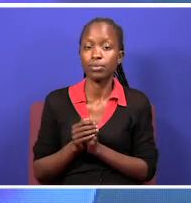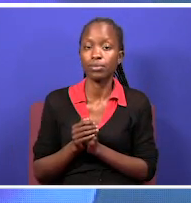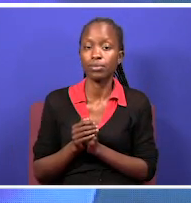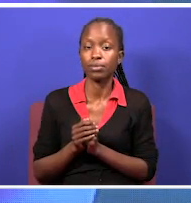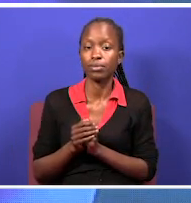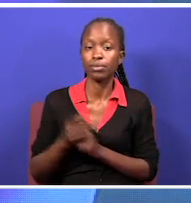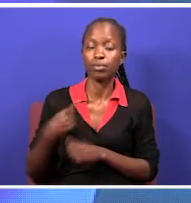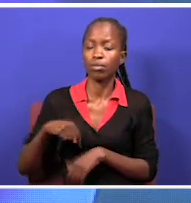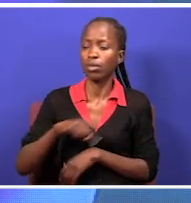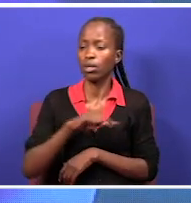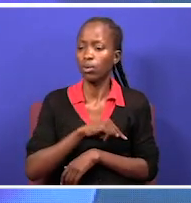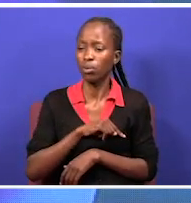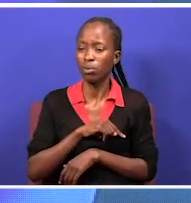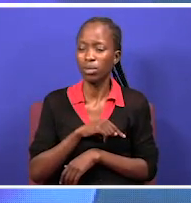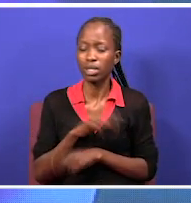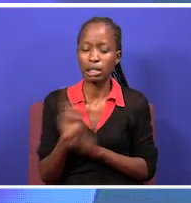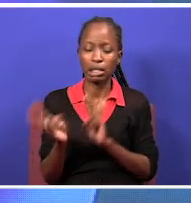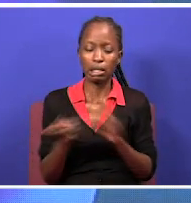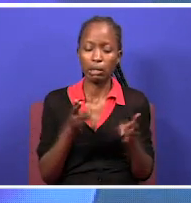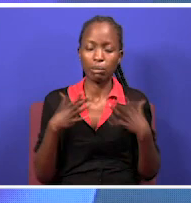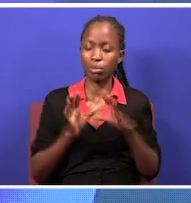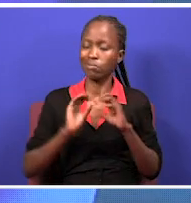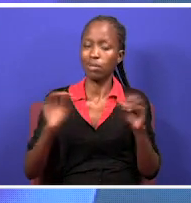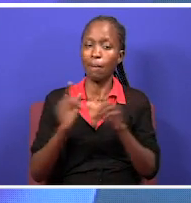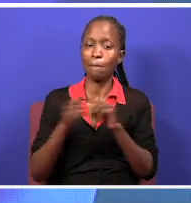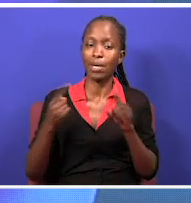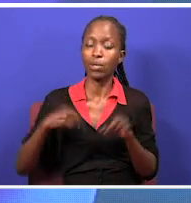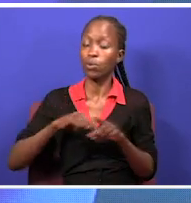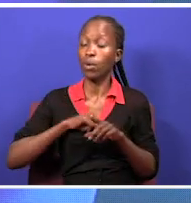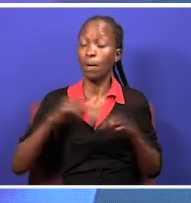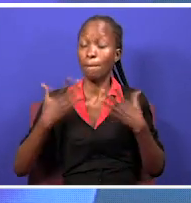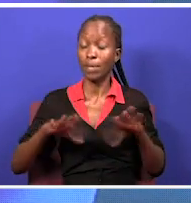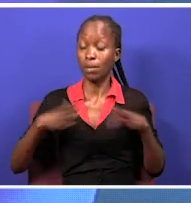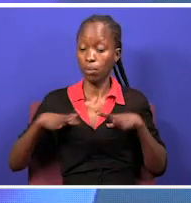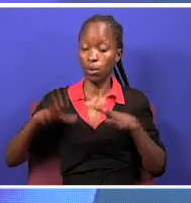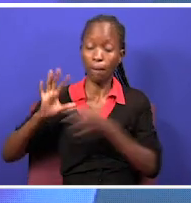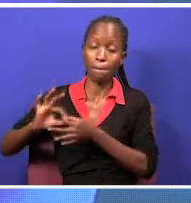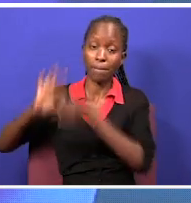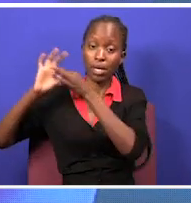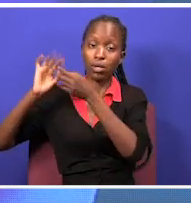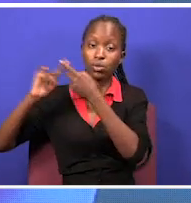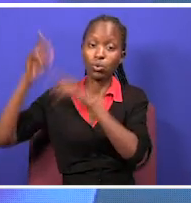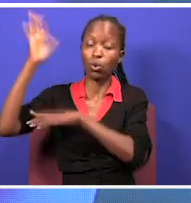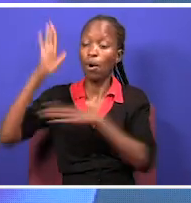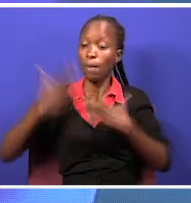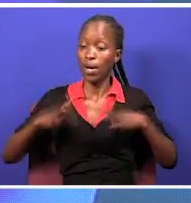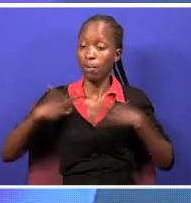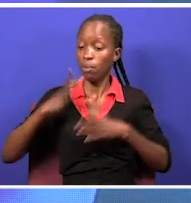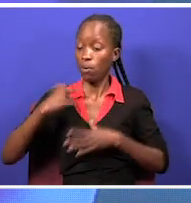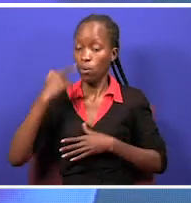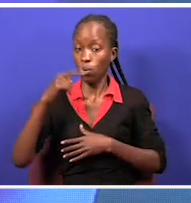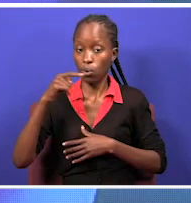We are not just anybody. We are a people belonging to God, a people who should walk